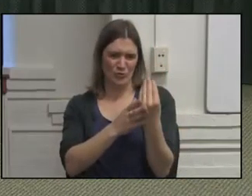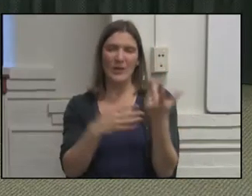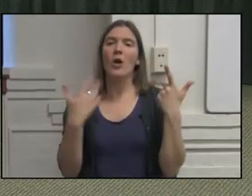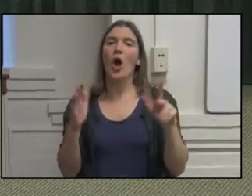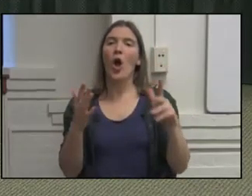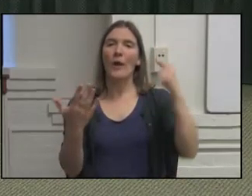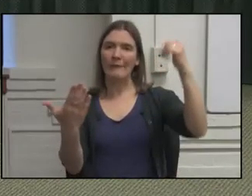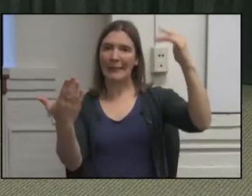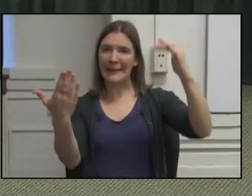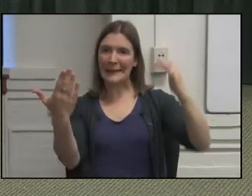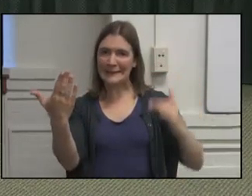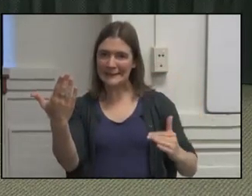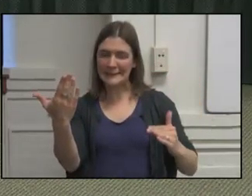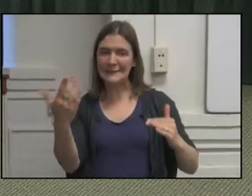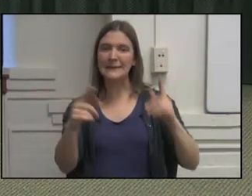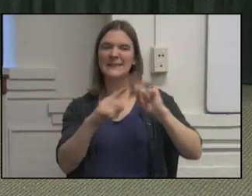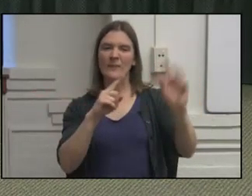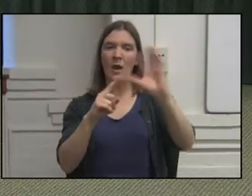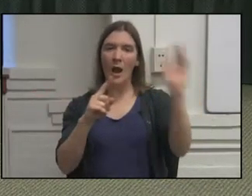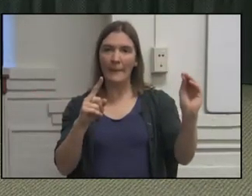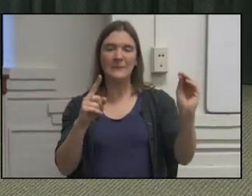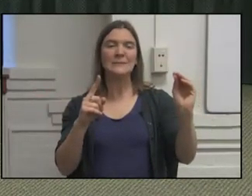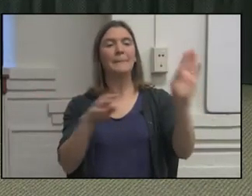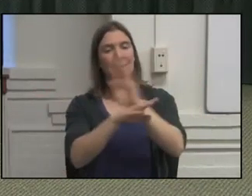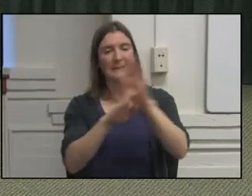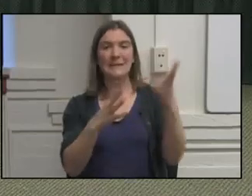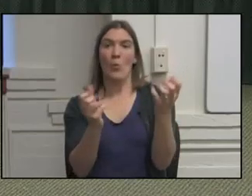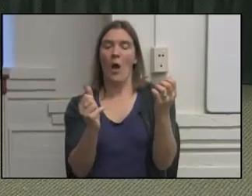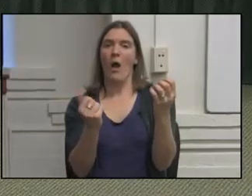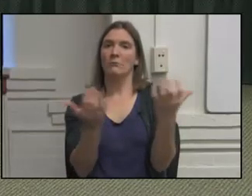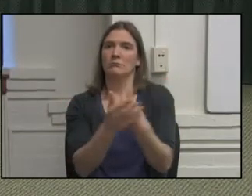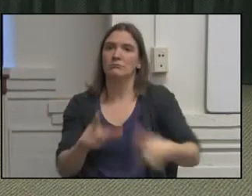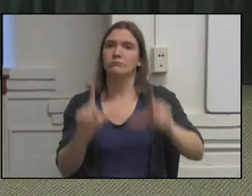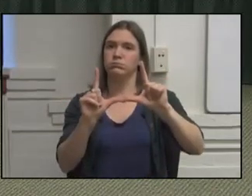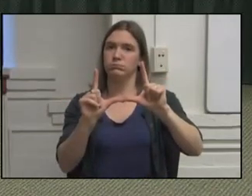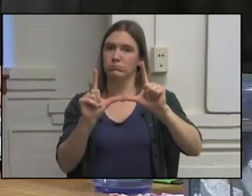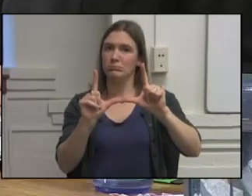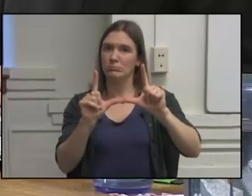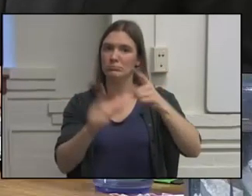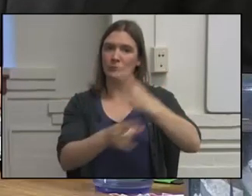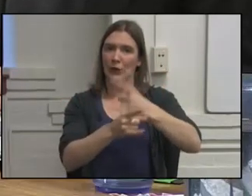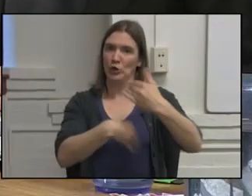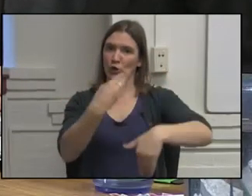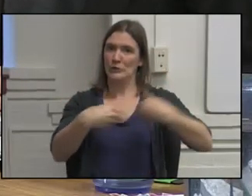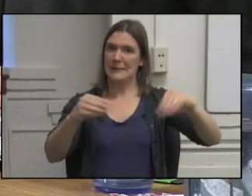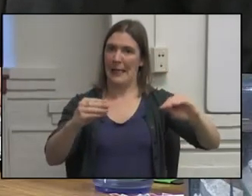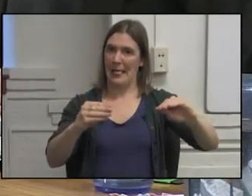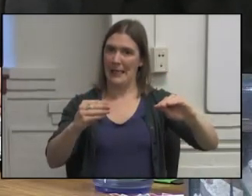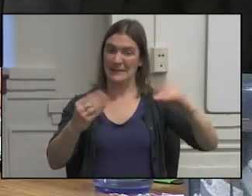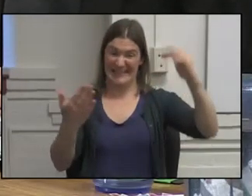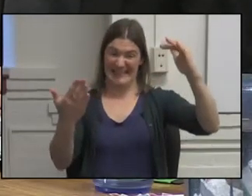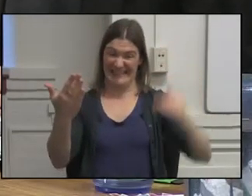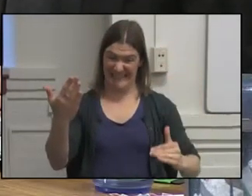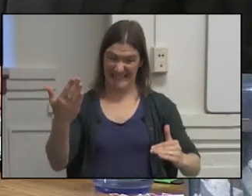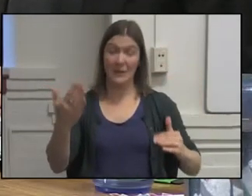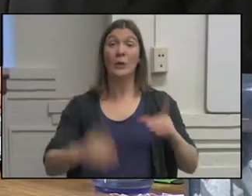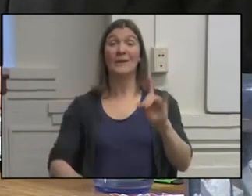at the full list of liquor licenses that were up for renewal. There